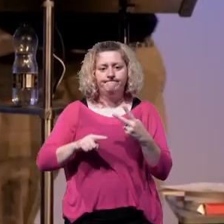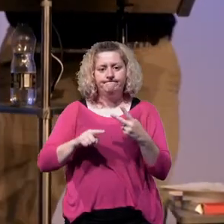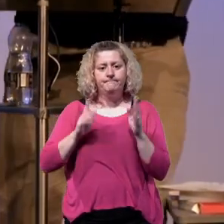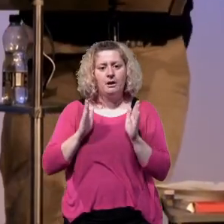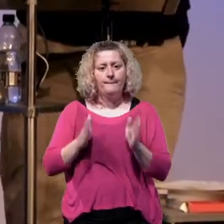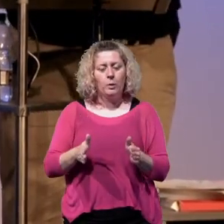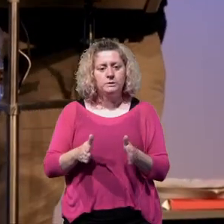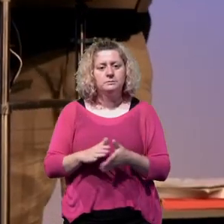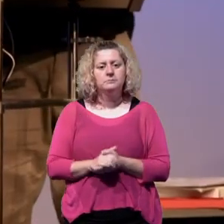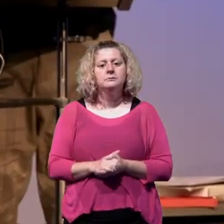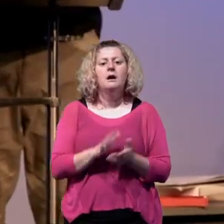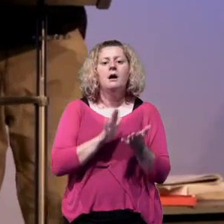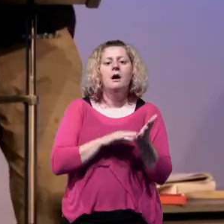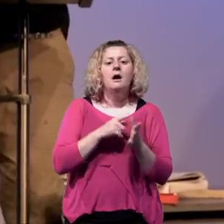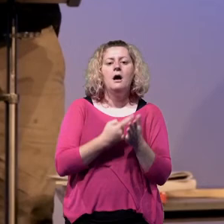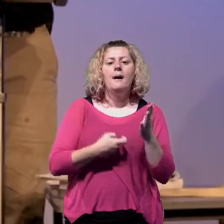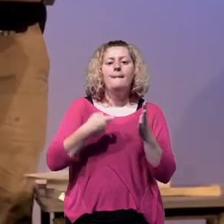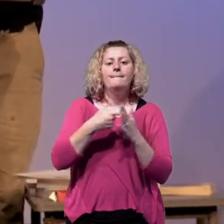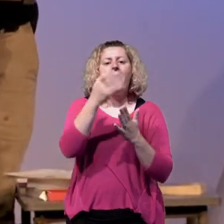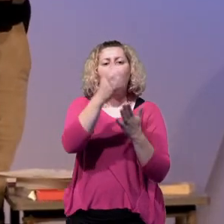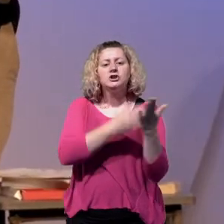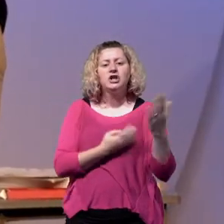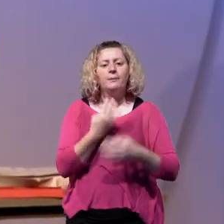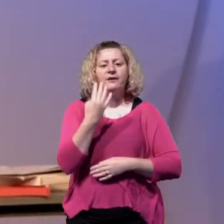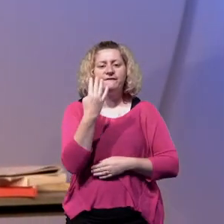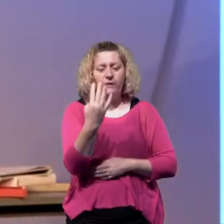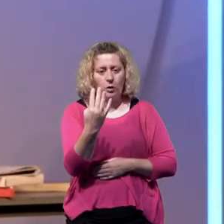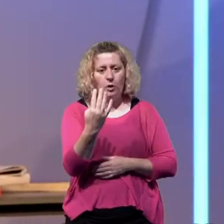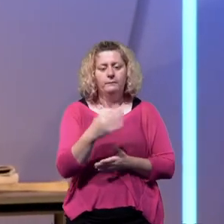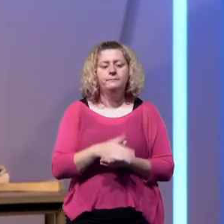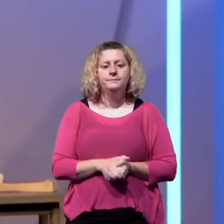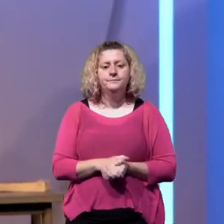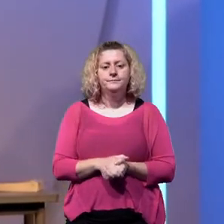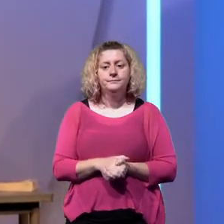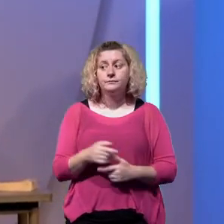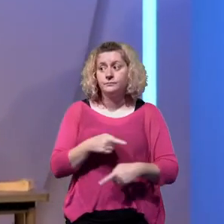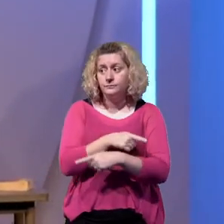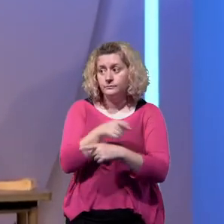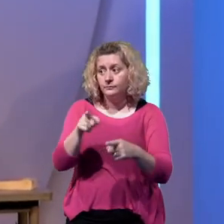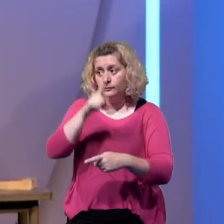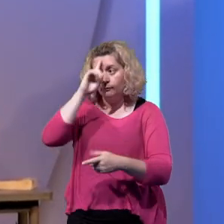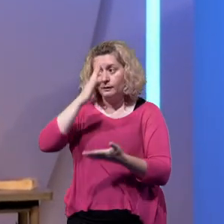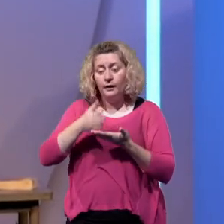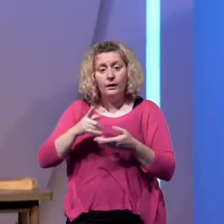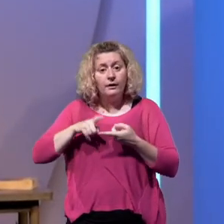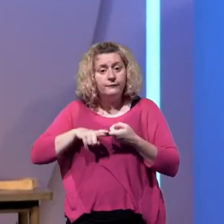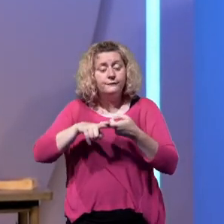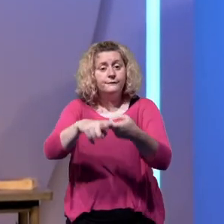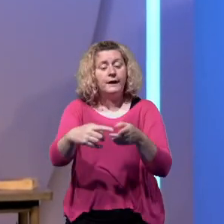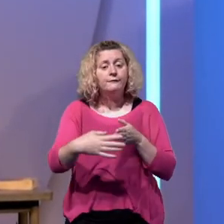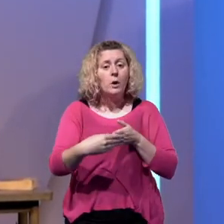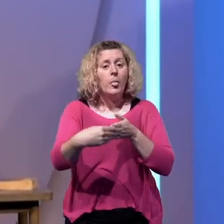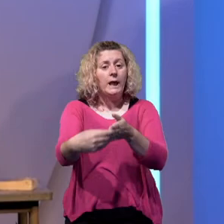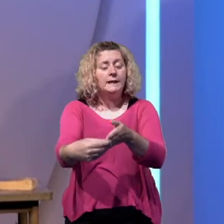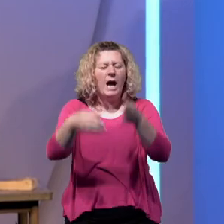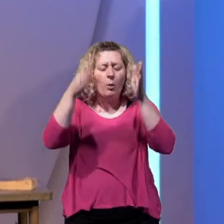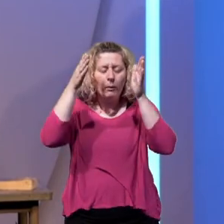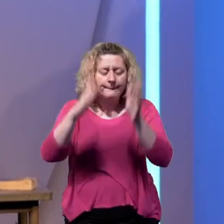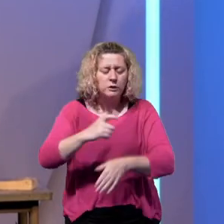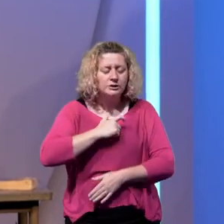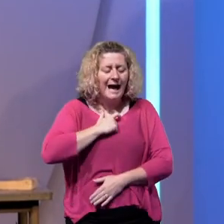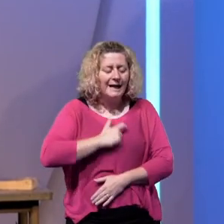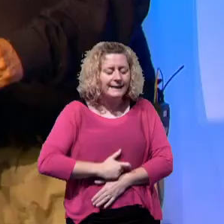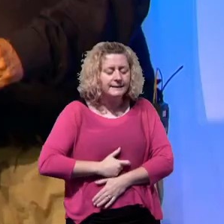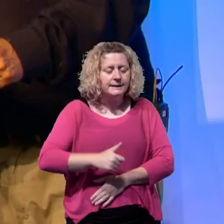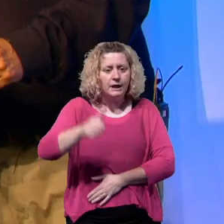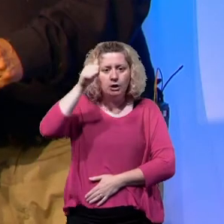chapter 4. Flick back. So if you're going to be a faithful leader, we've got to get identity. We've got to know that he is God.